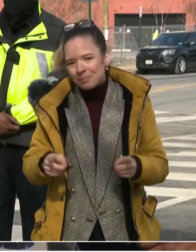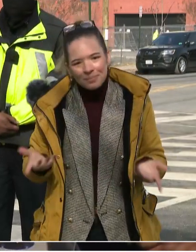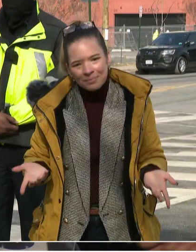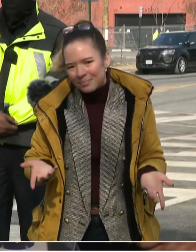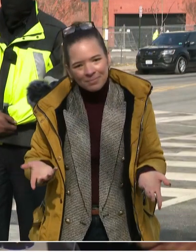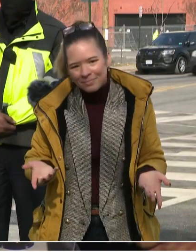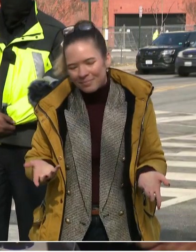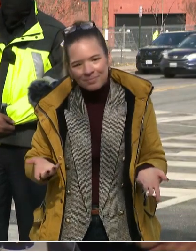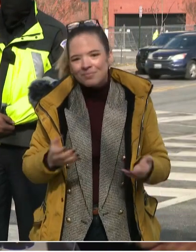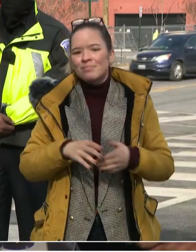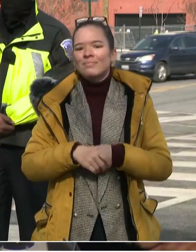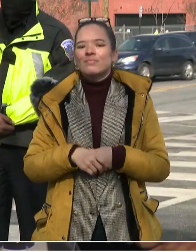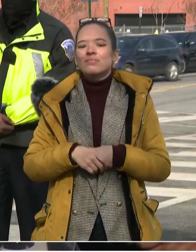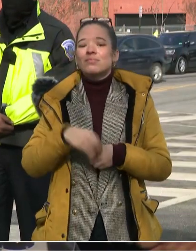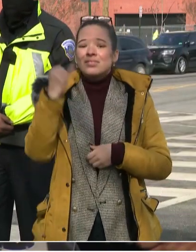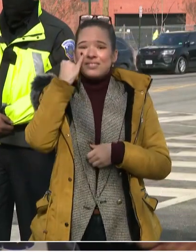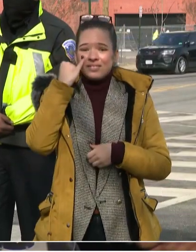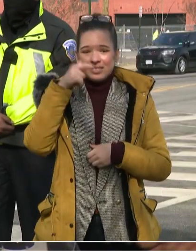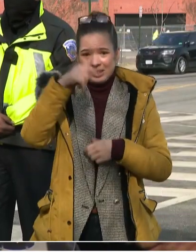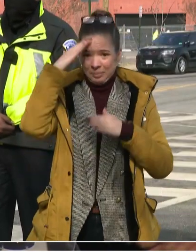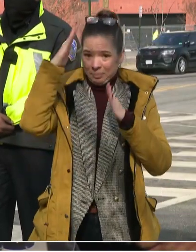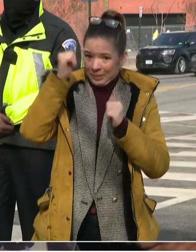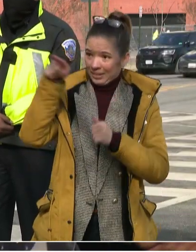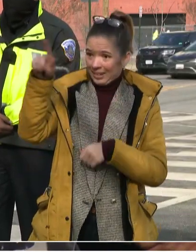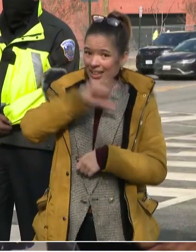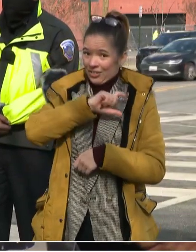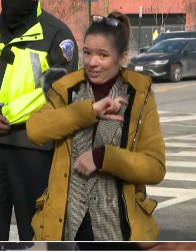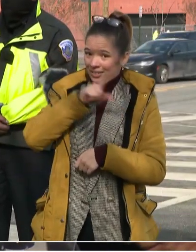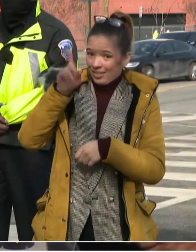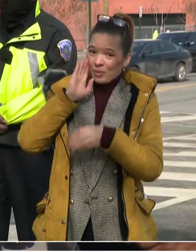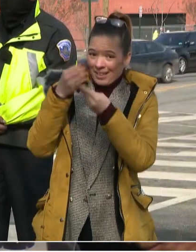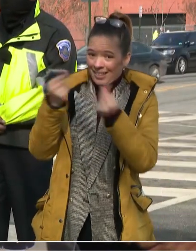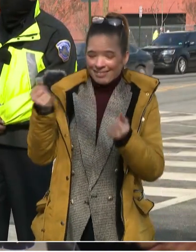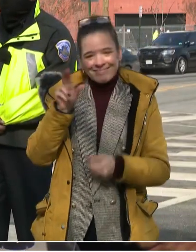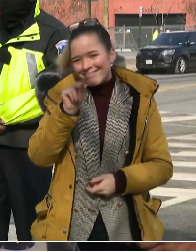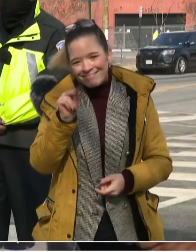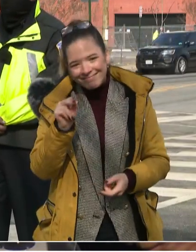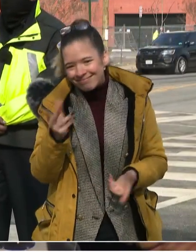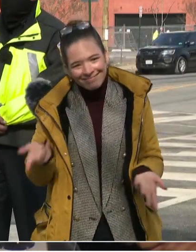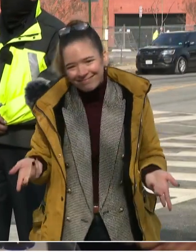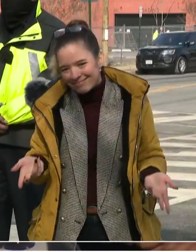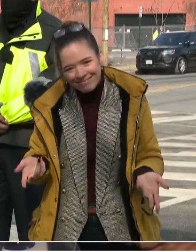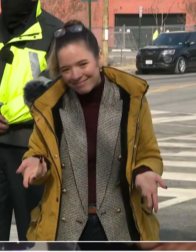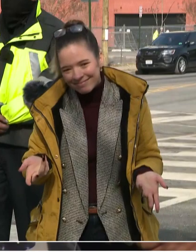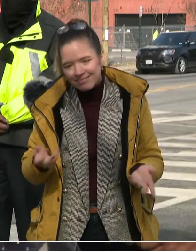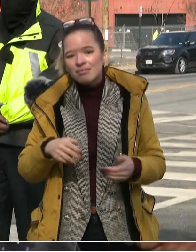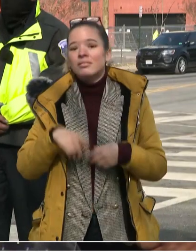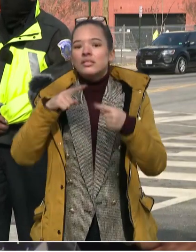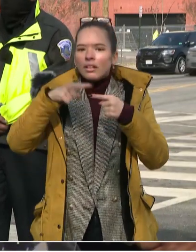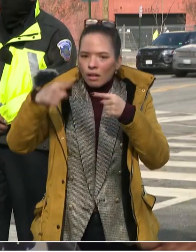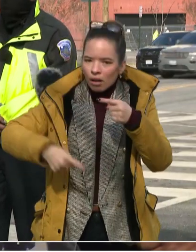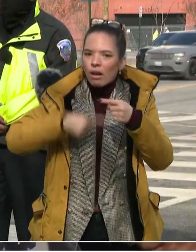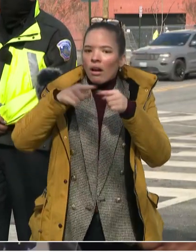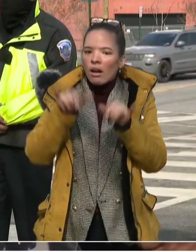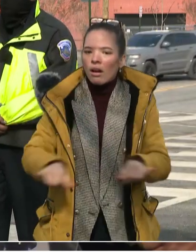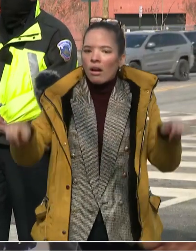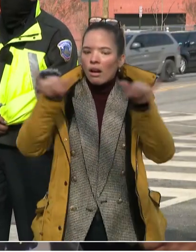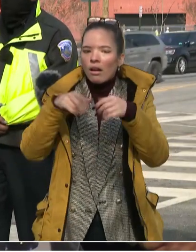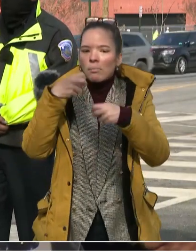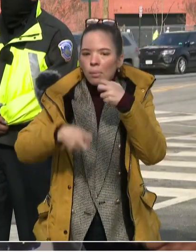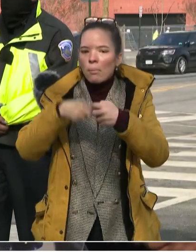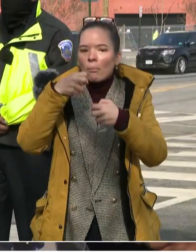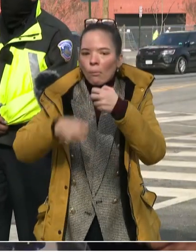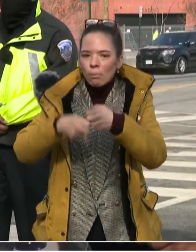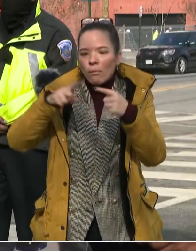happen at the police station, it can't happen. This cycle must be broken in our communities, and that's the reason that we're here